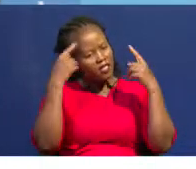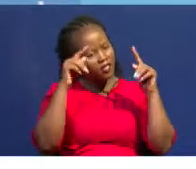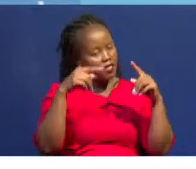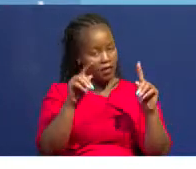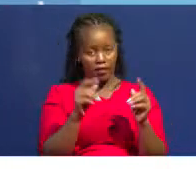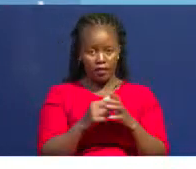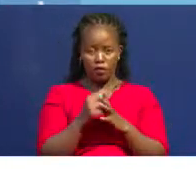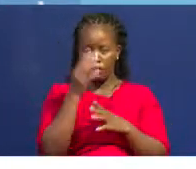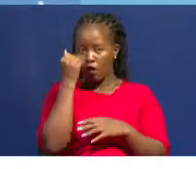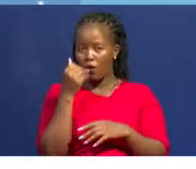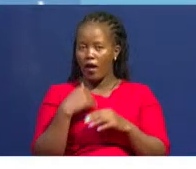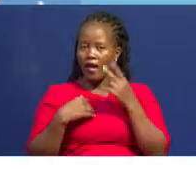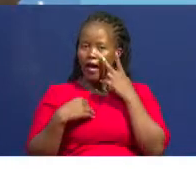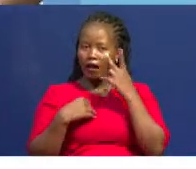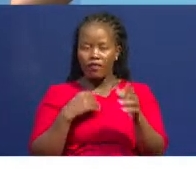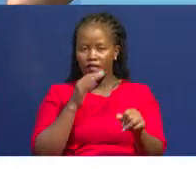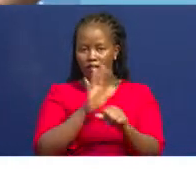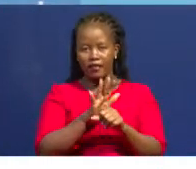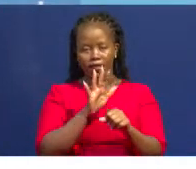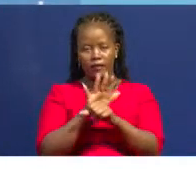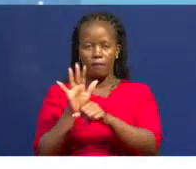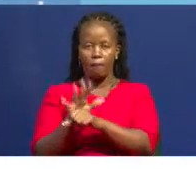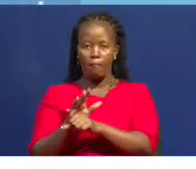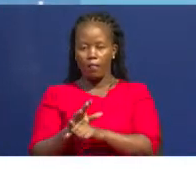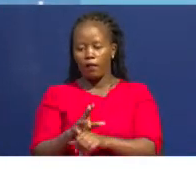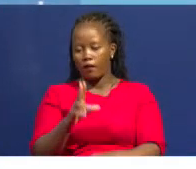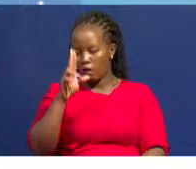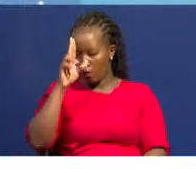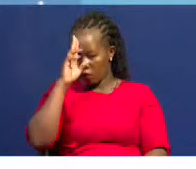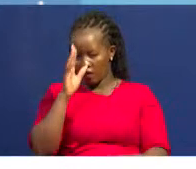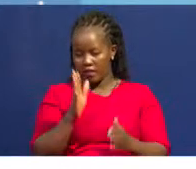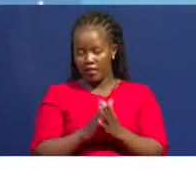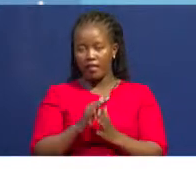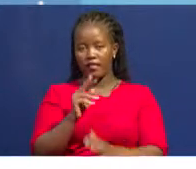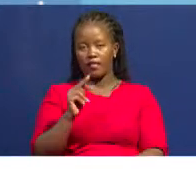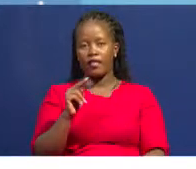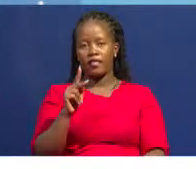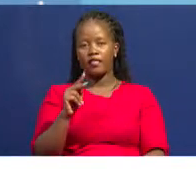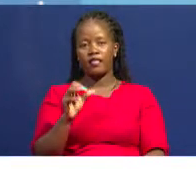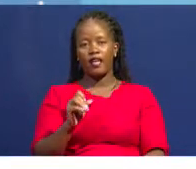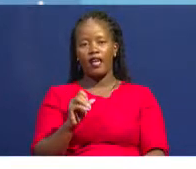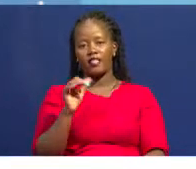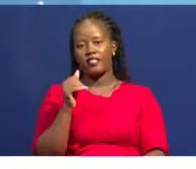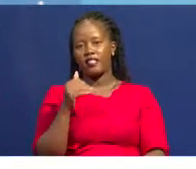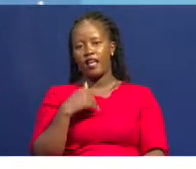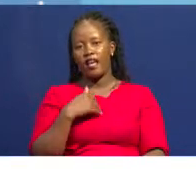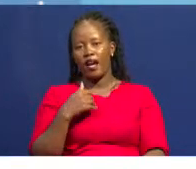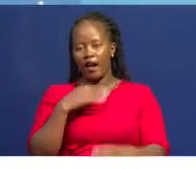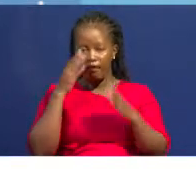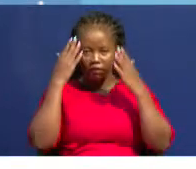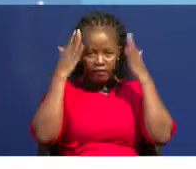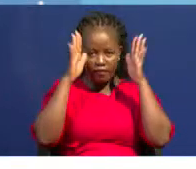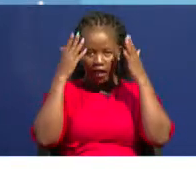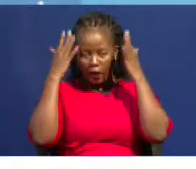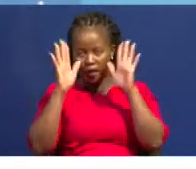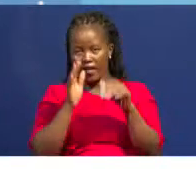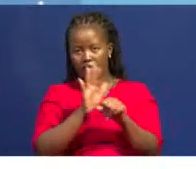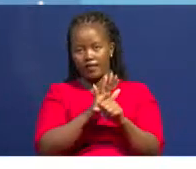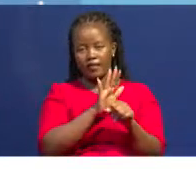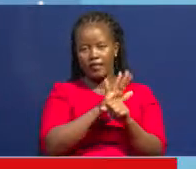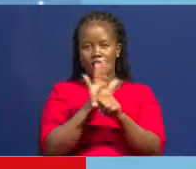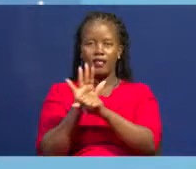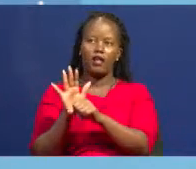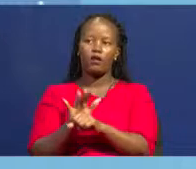seen numerous. We have seen police and NTSA are having campaigns every now and then. We've run some of them on our television station and radio